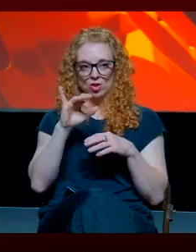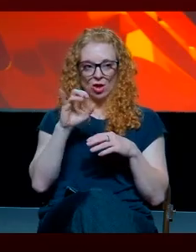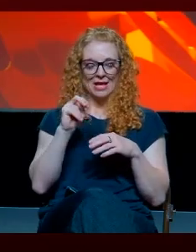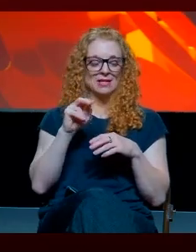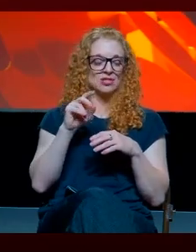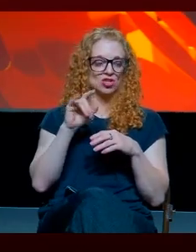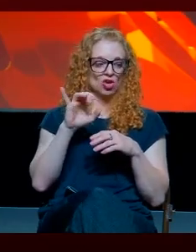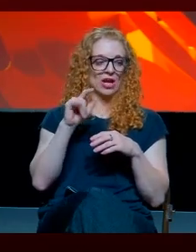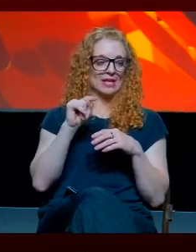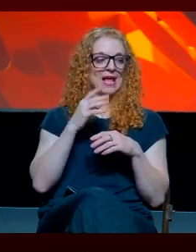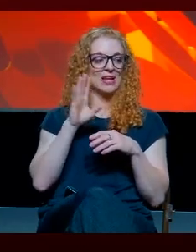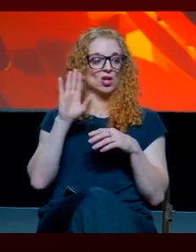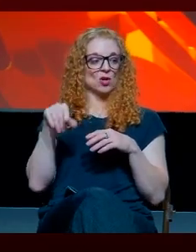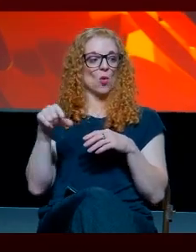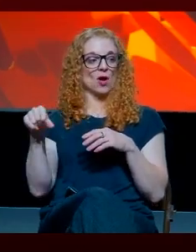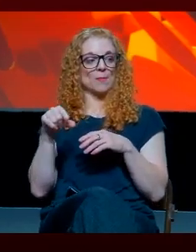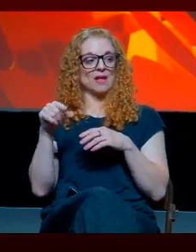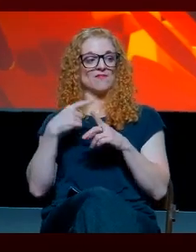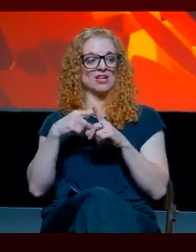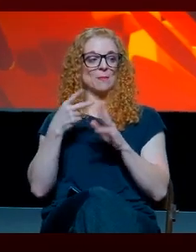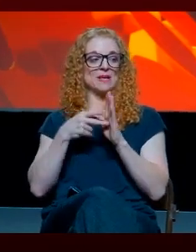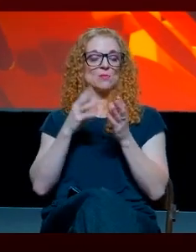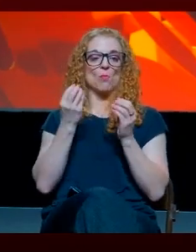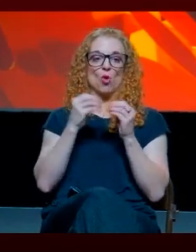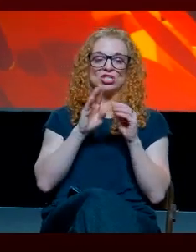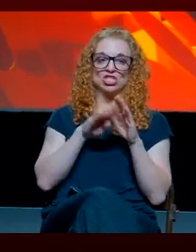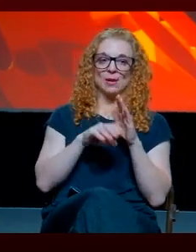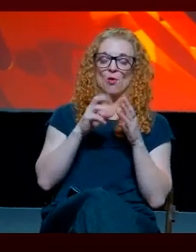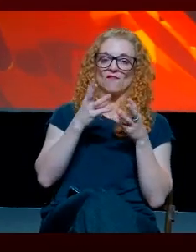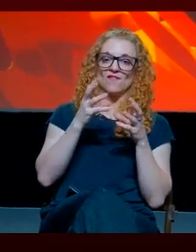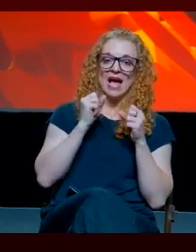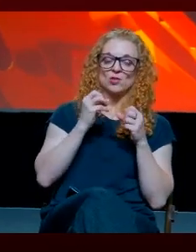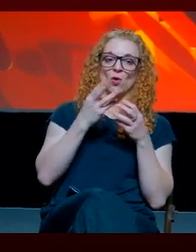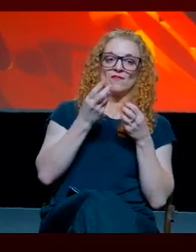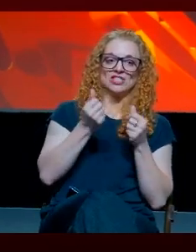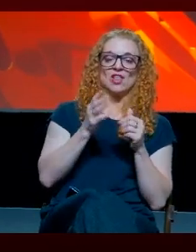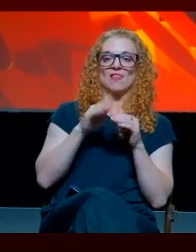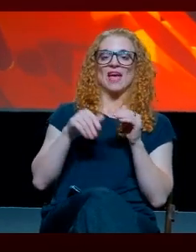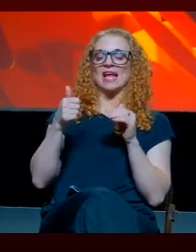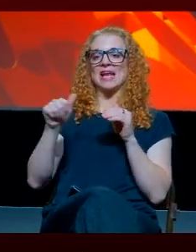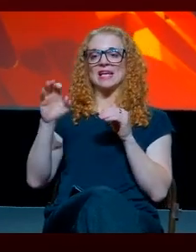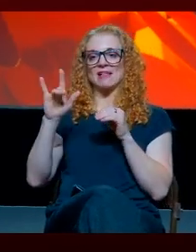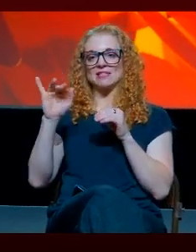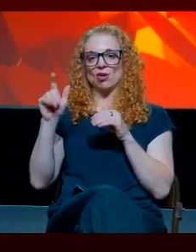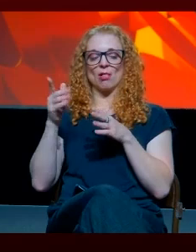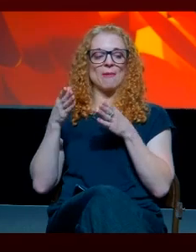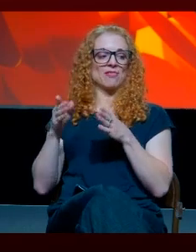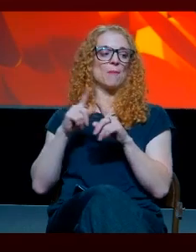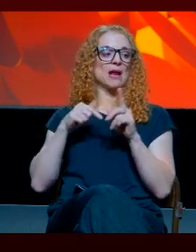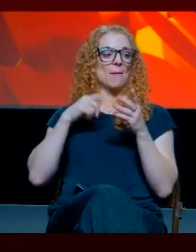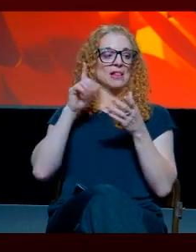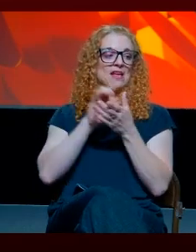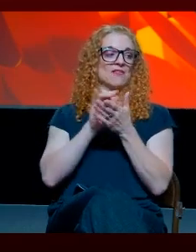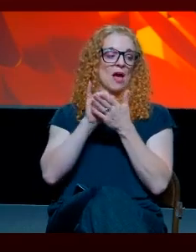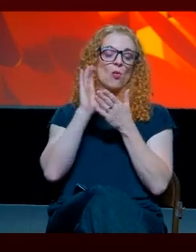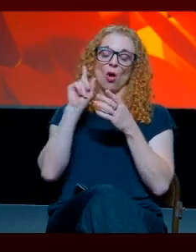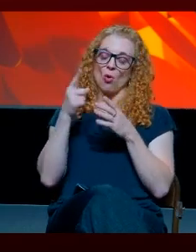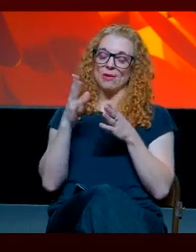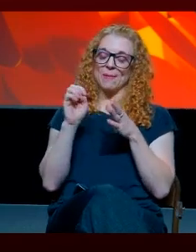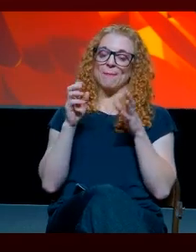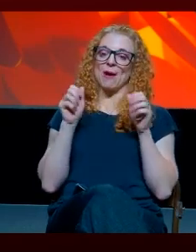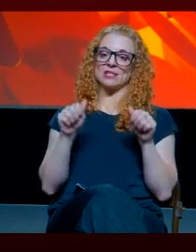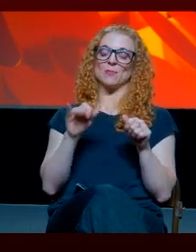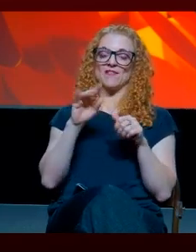means I can actually do it cheaper or faster or more efficient than any classical method. But I do believe this is only going to be possible if